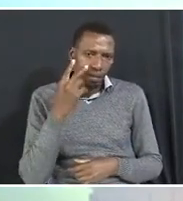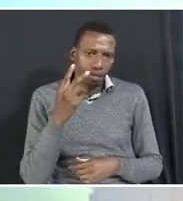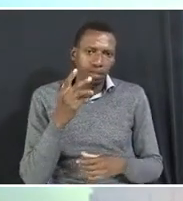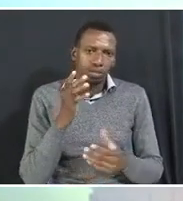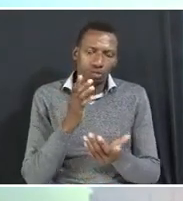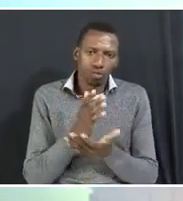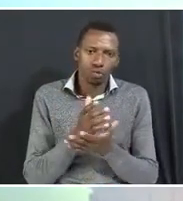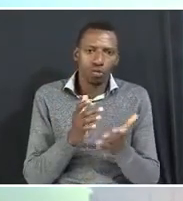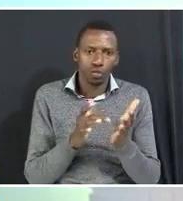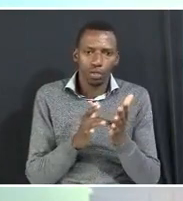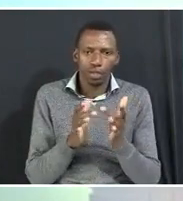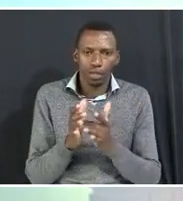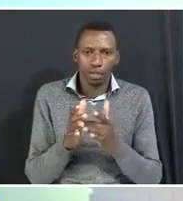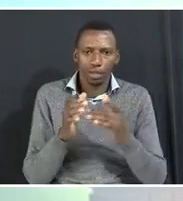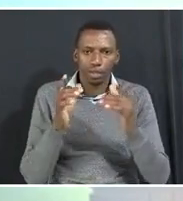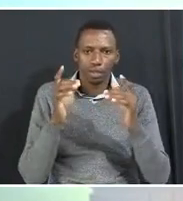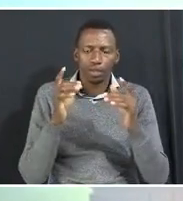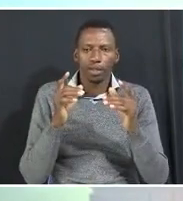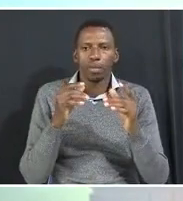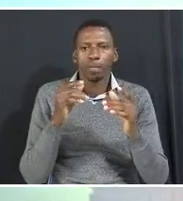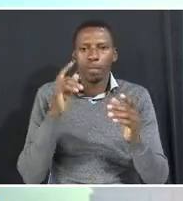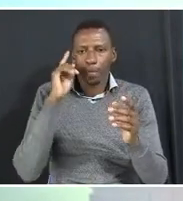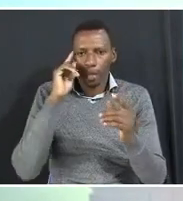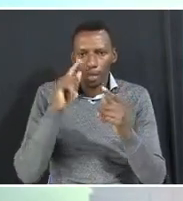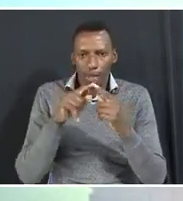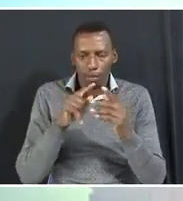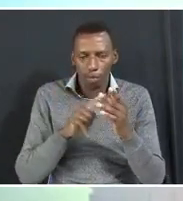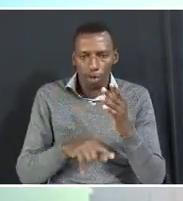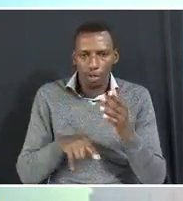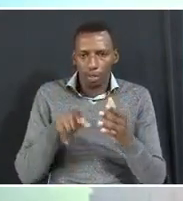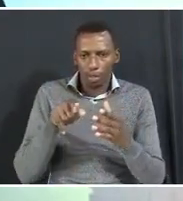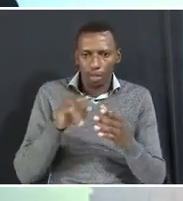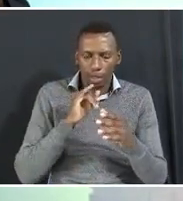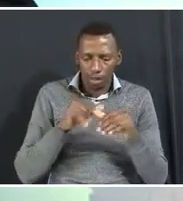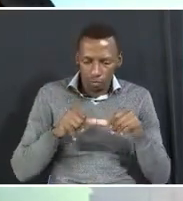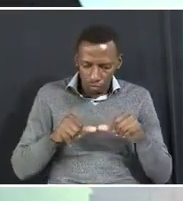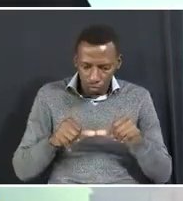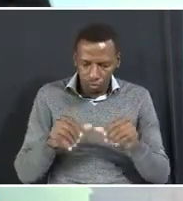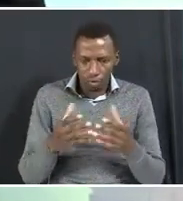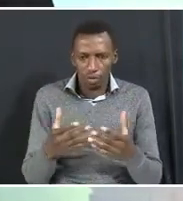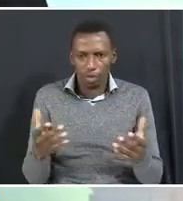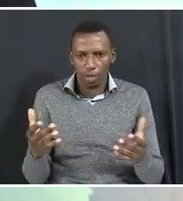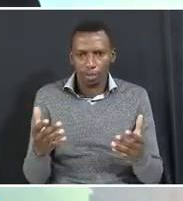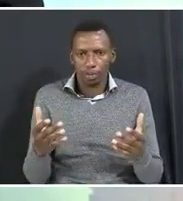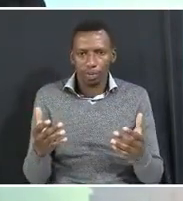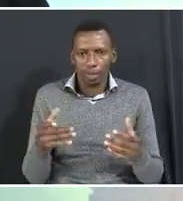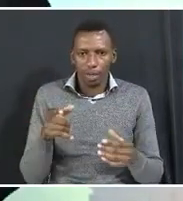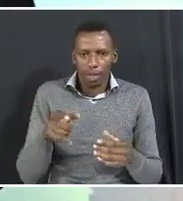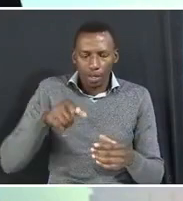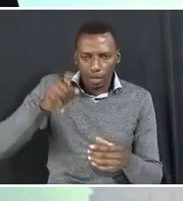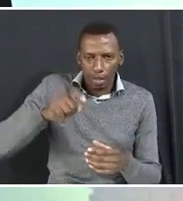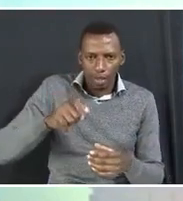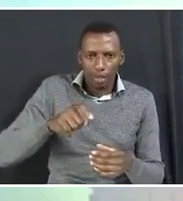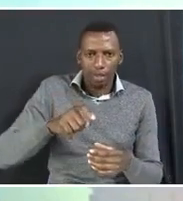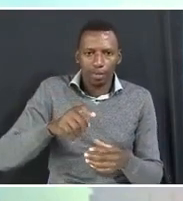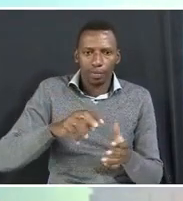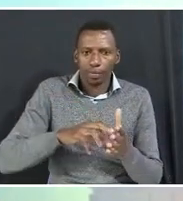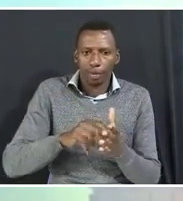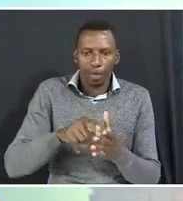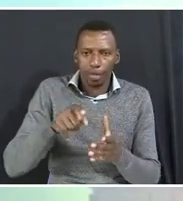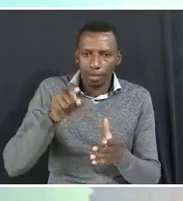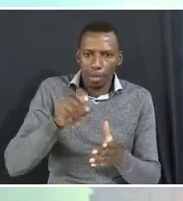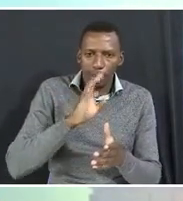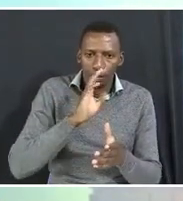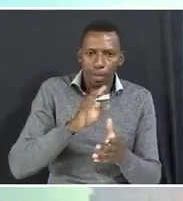Jesus desires that, given that that is a continual thing, that is a present need, then it should be part of